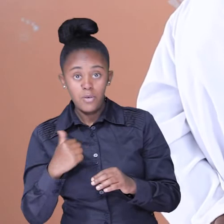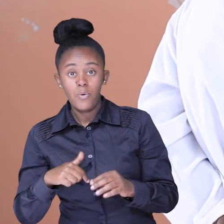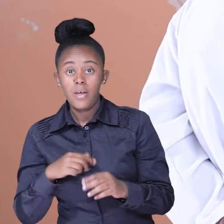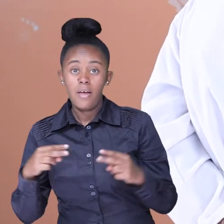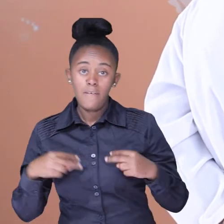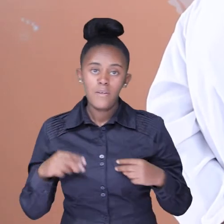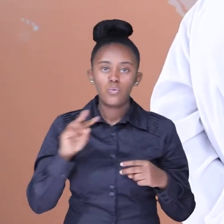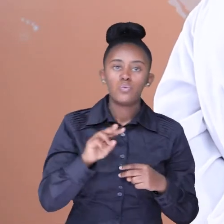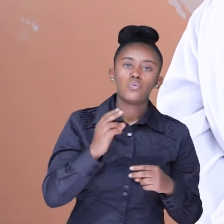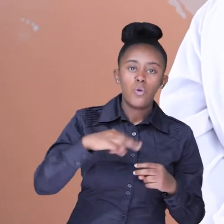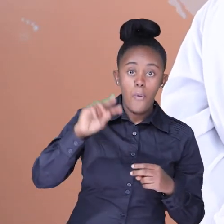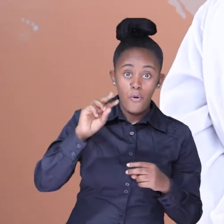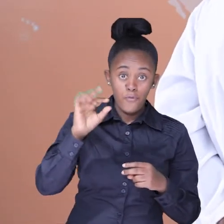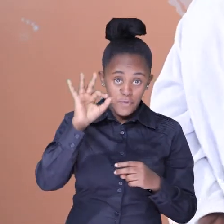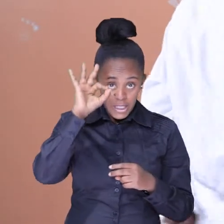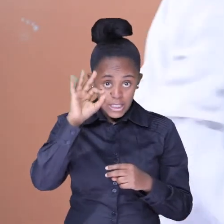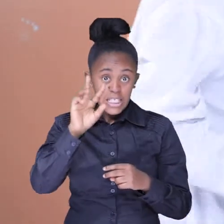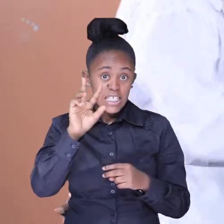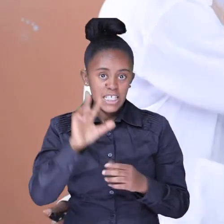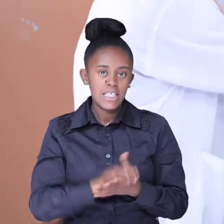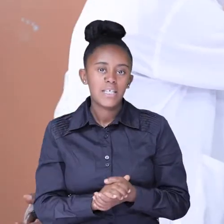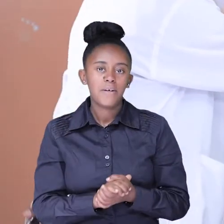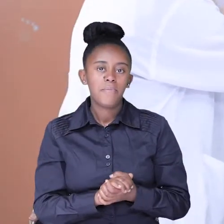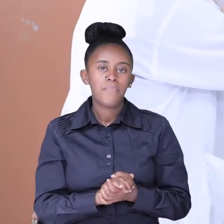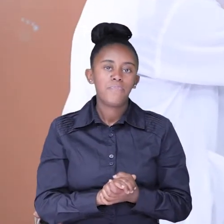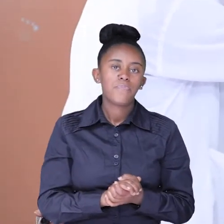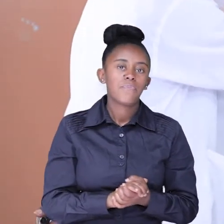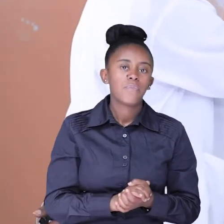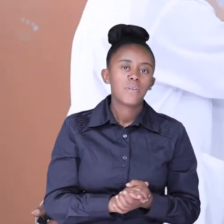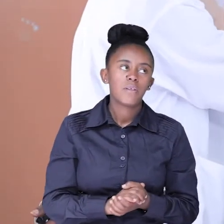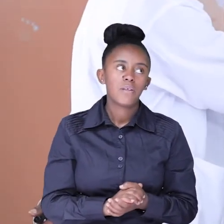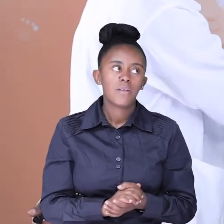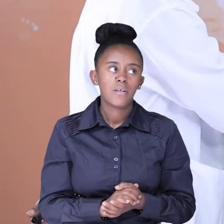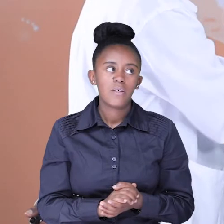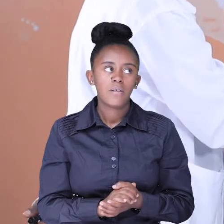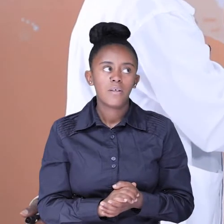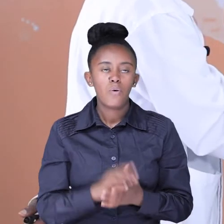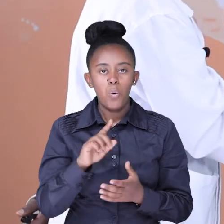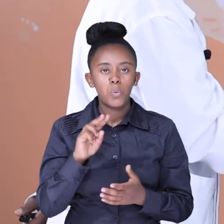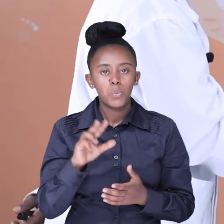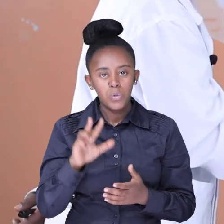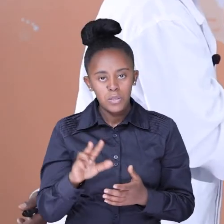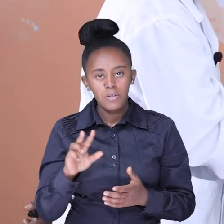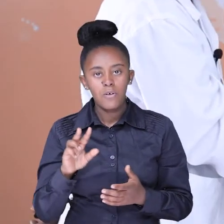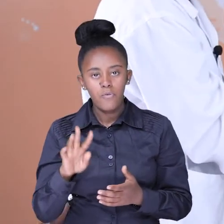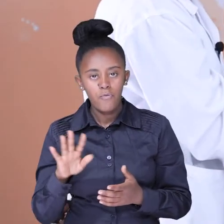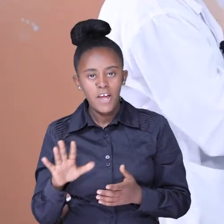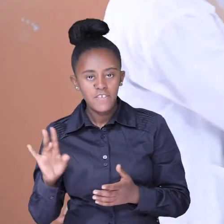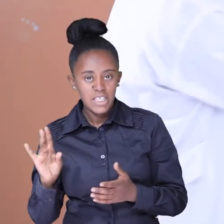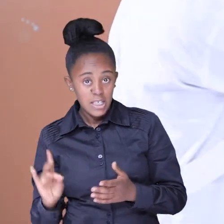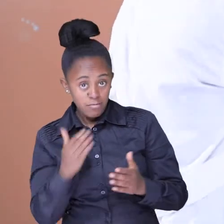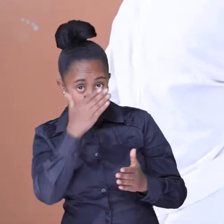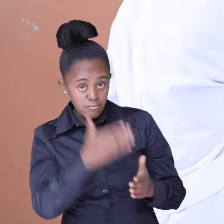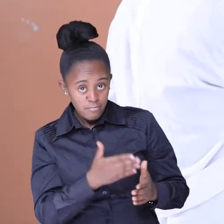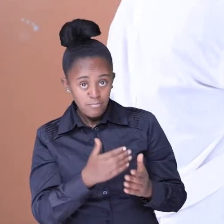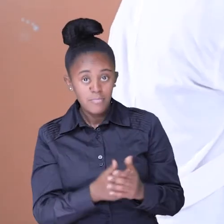the power of 3, which have 8. Now count this one. 1, 2, 3, 4, 5, 6, 7.